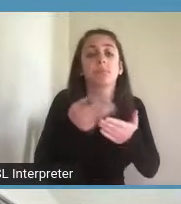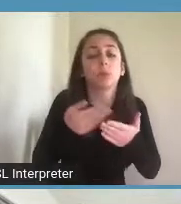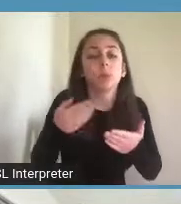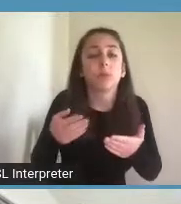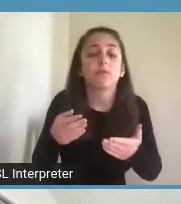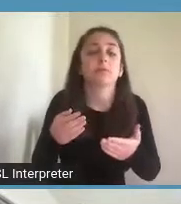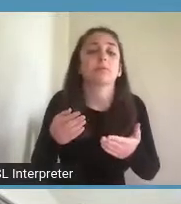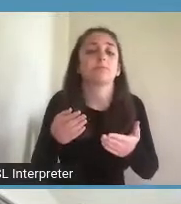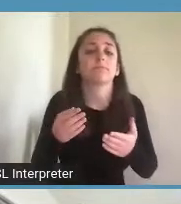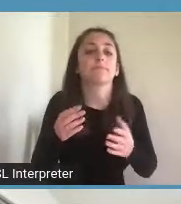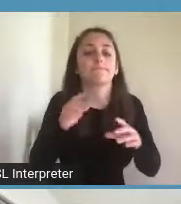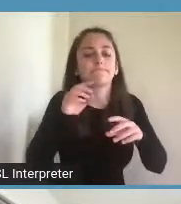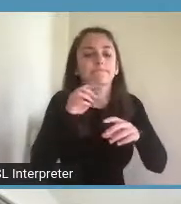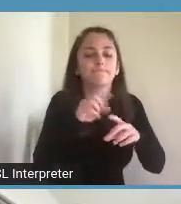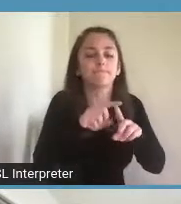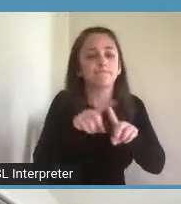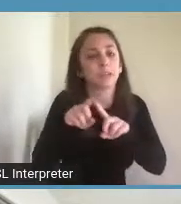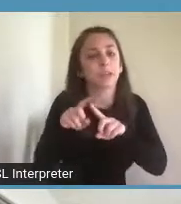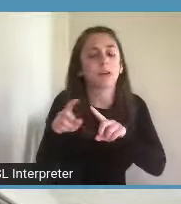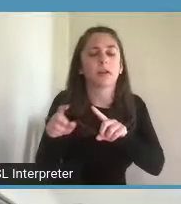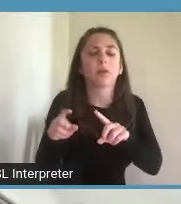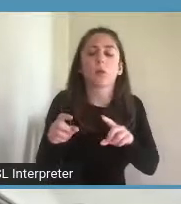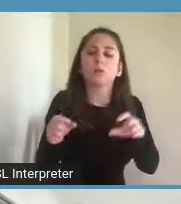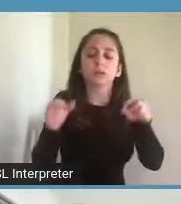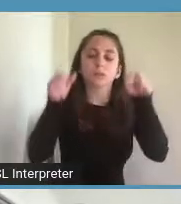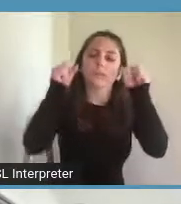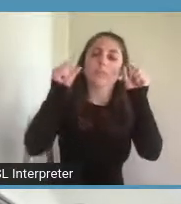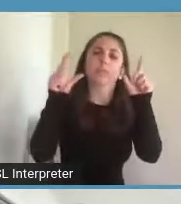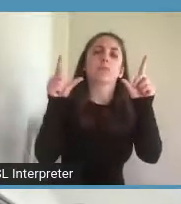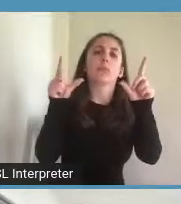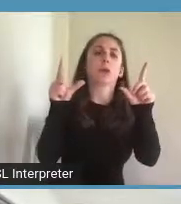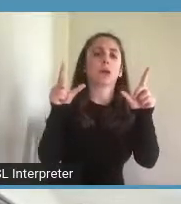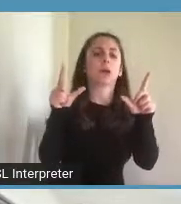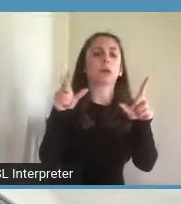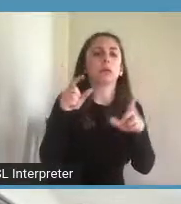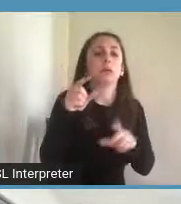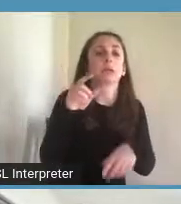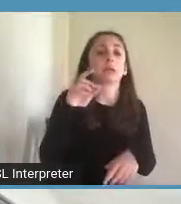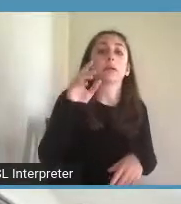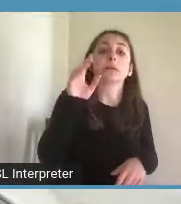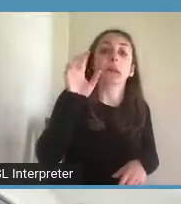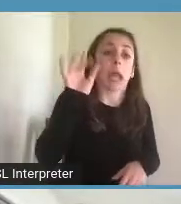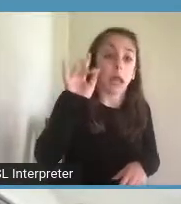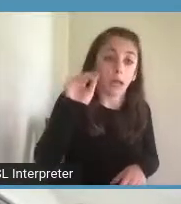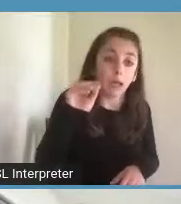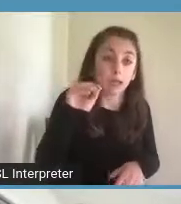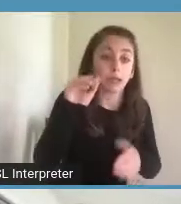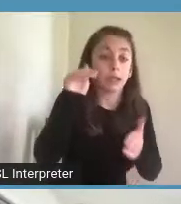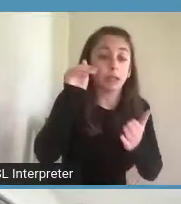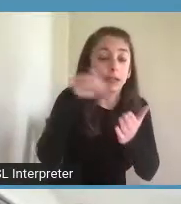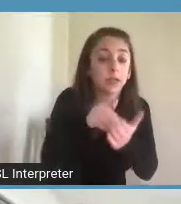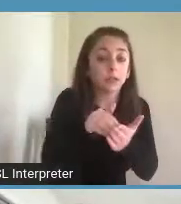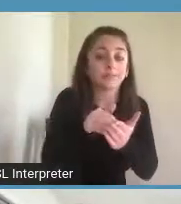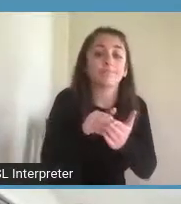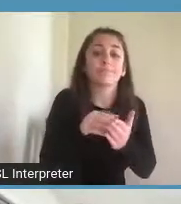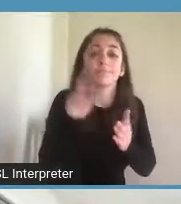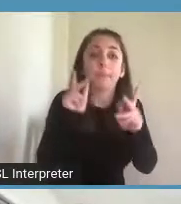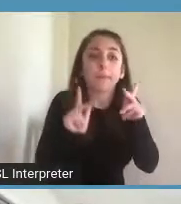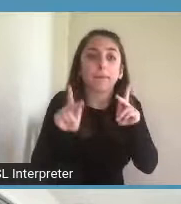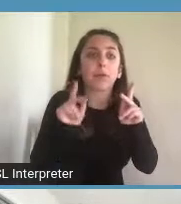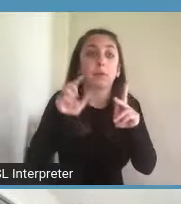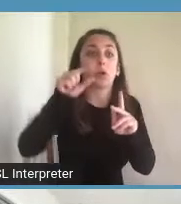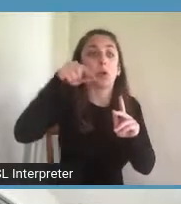QR code. This shocked me. I could not believe that 80,000 people scanned a QR code that was outside of